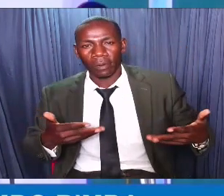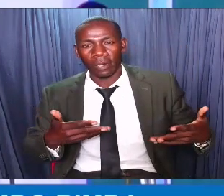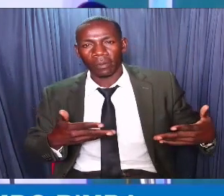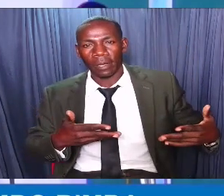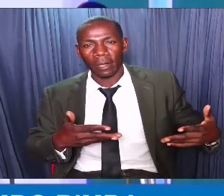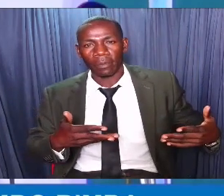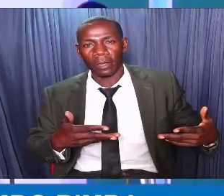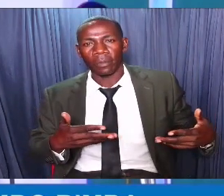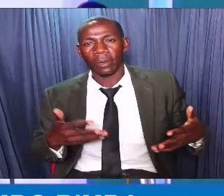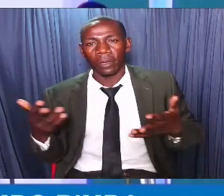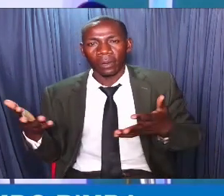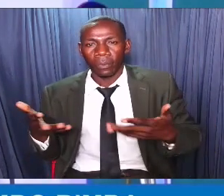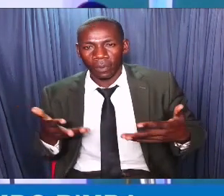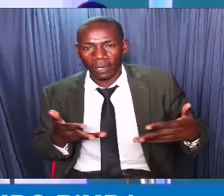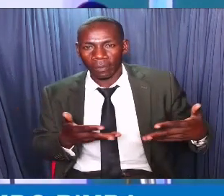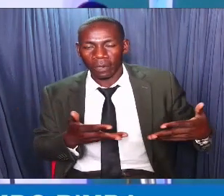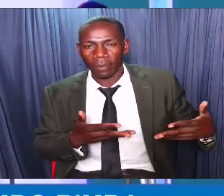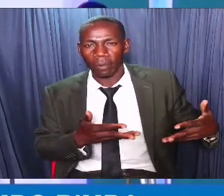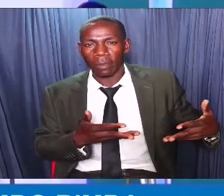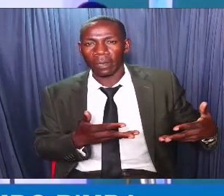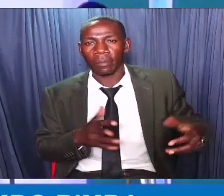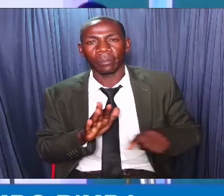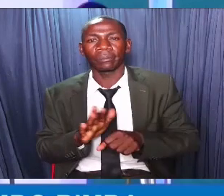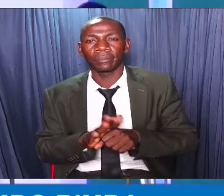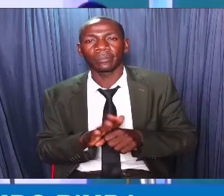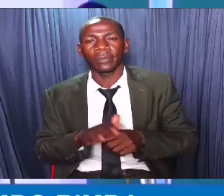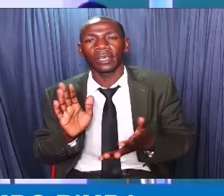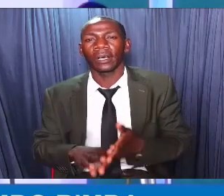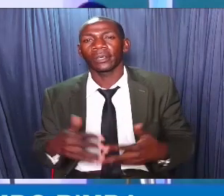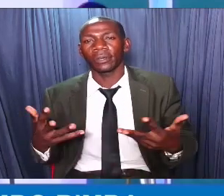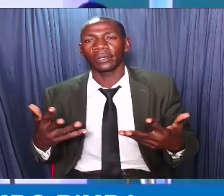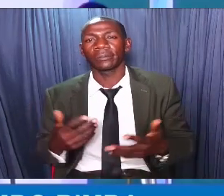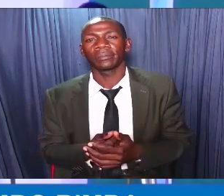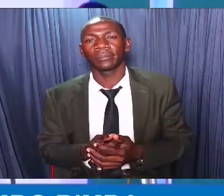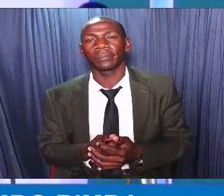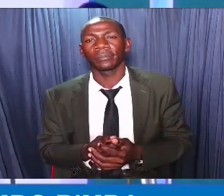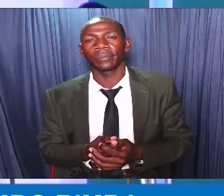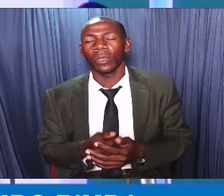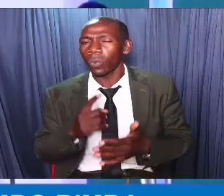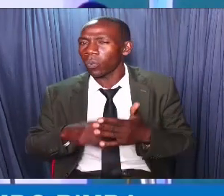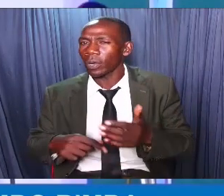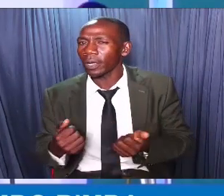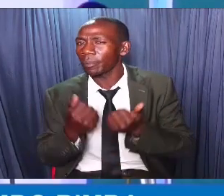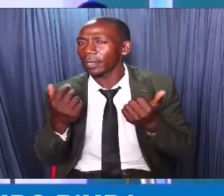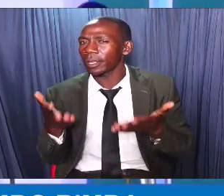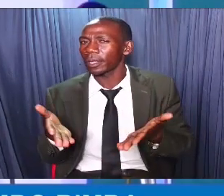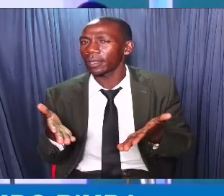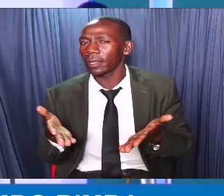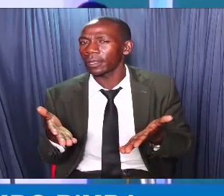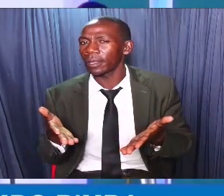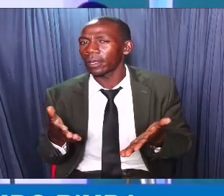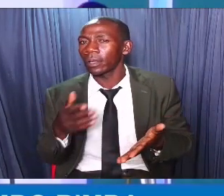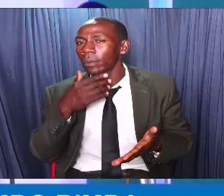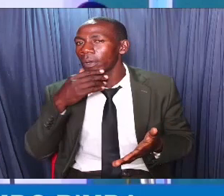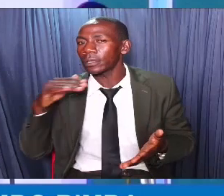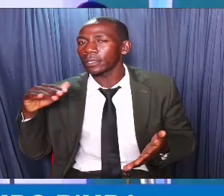Welcome and welcome, welcome. Karibu, karibu, karibu, karibu. Welcome so much. Hallelujah. Hallelujah. Ni nini? What is happening here? Ah, mwanao